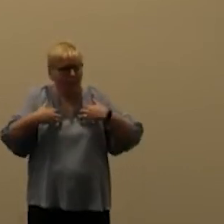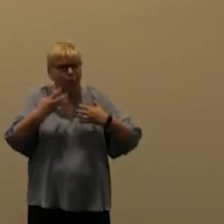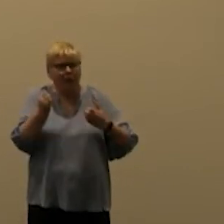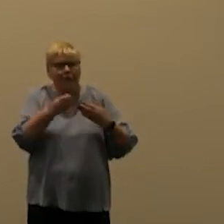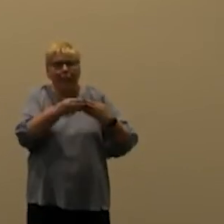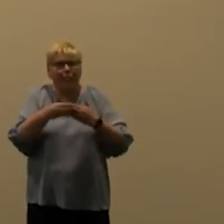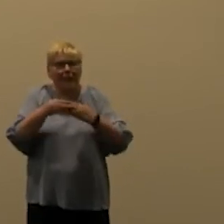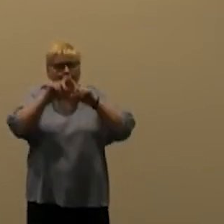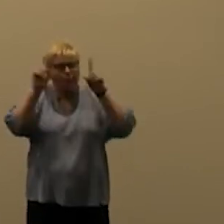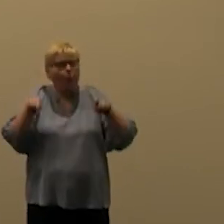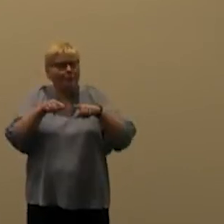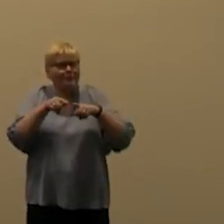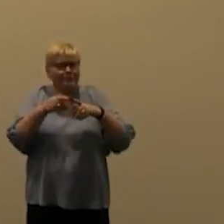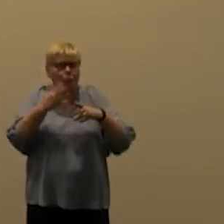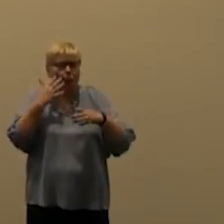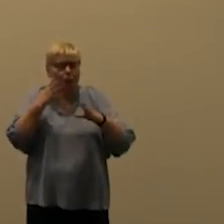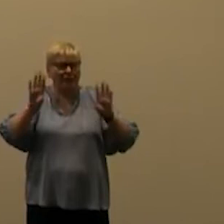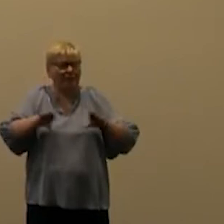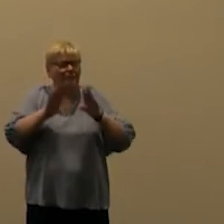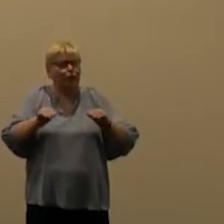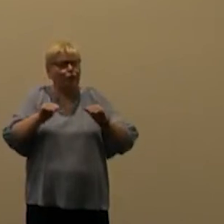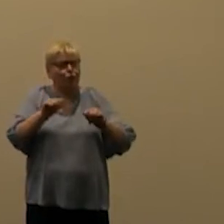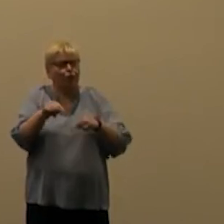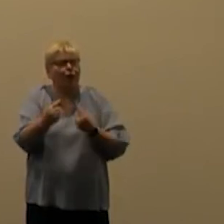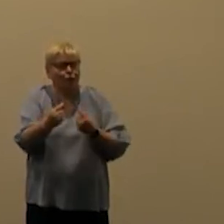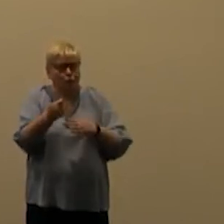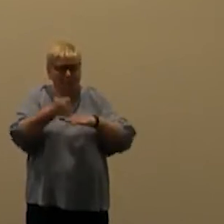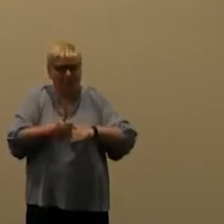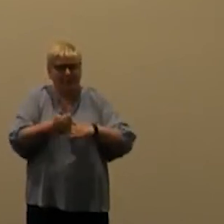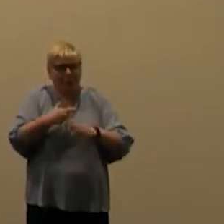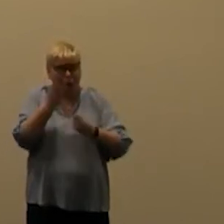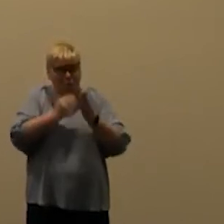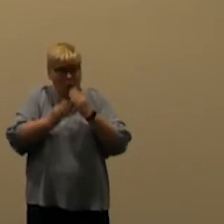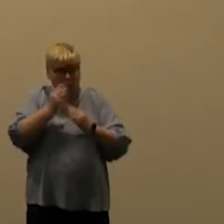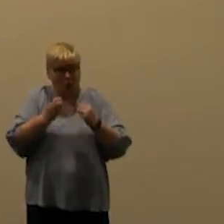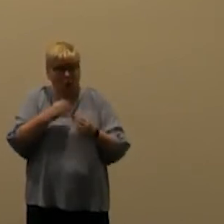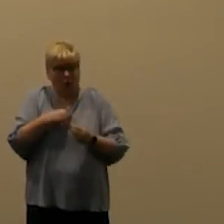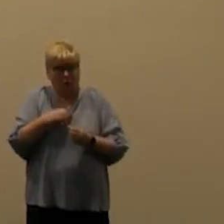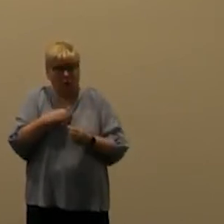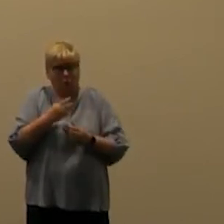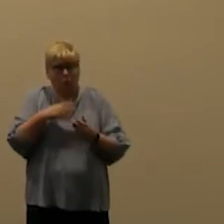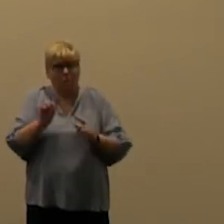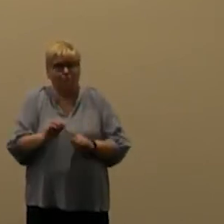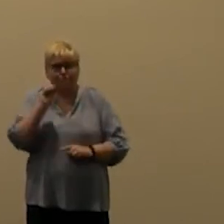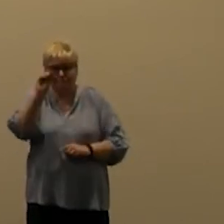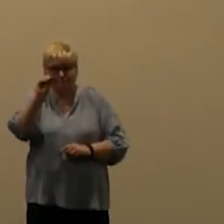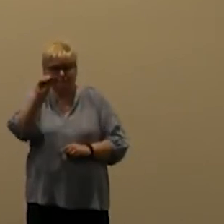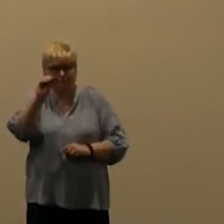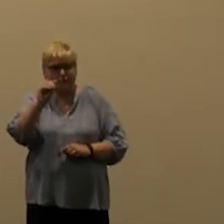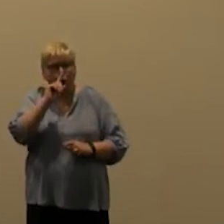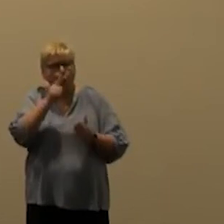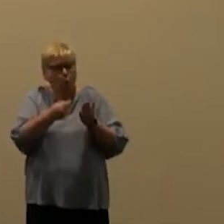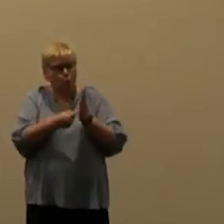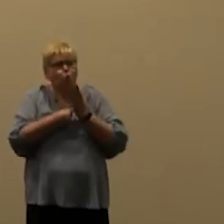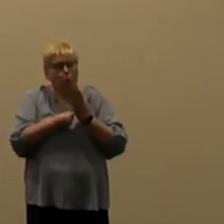when you complete a challenge. So we ask, based on the learning we've been providing at that point in time, to go and complete a challenge, show us